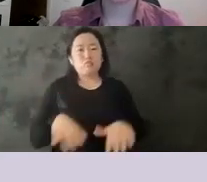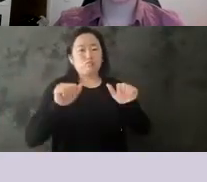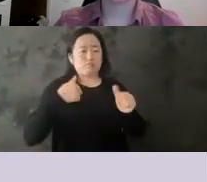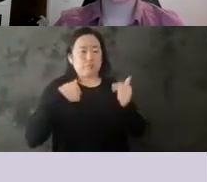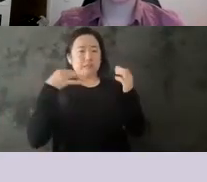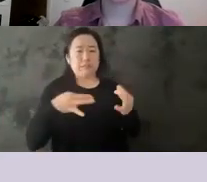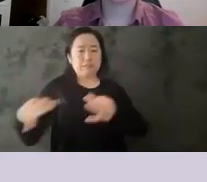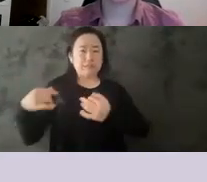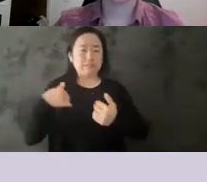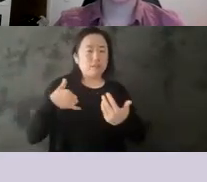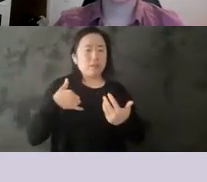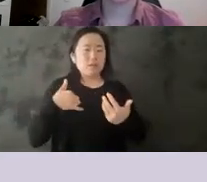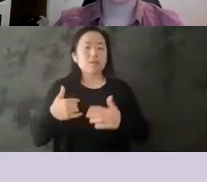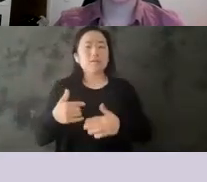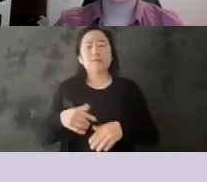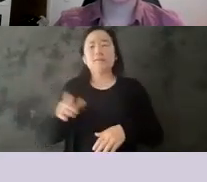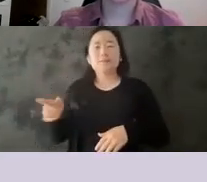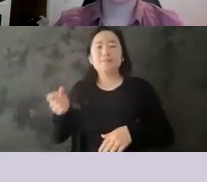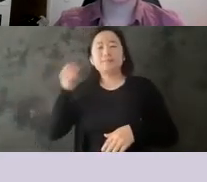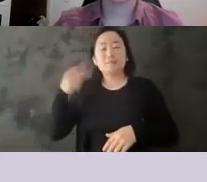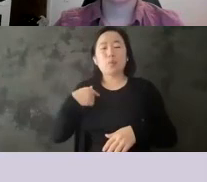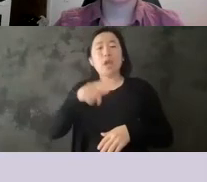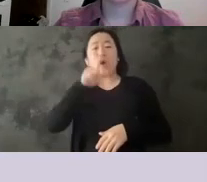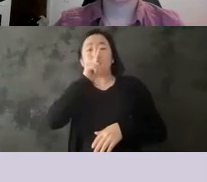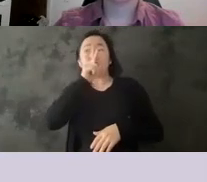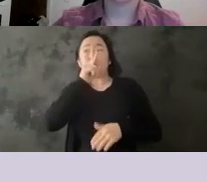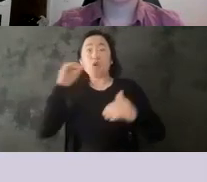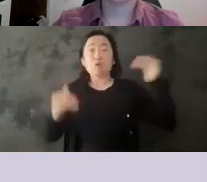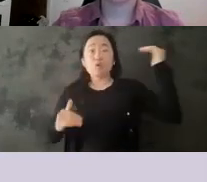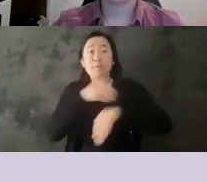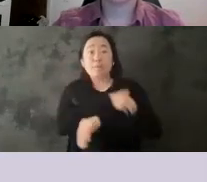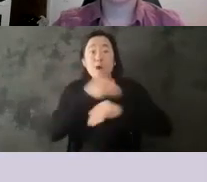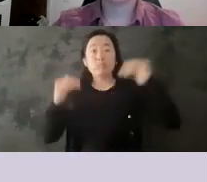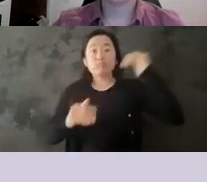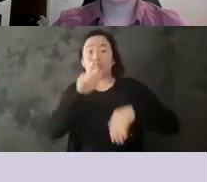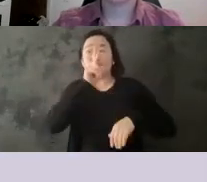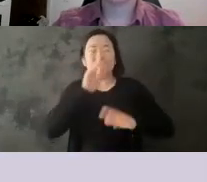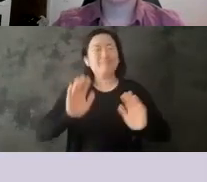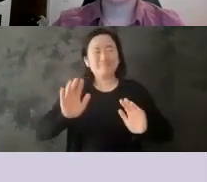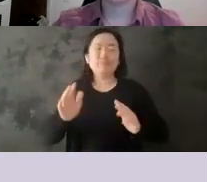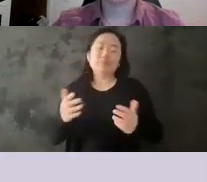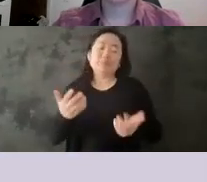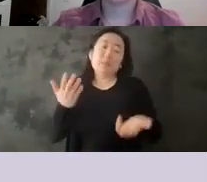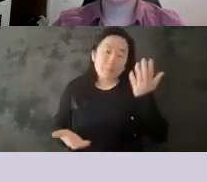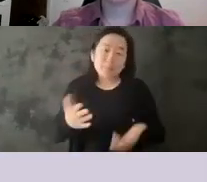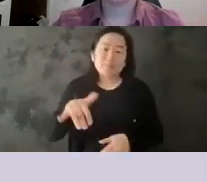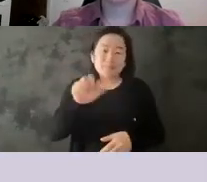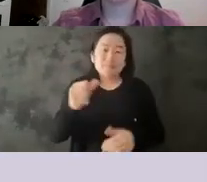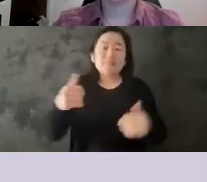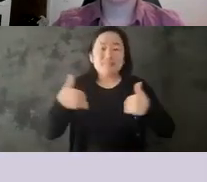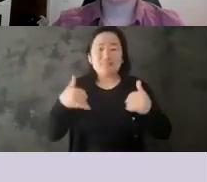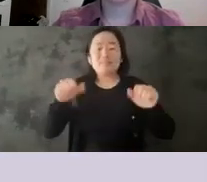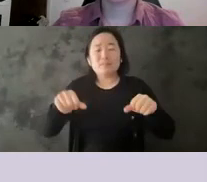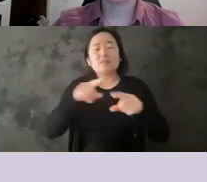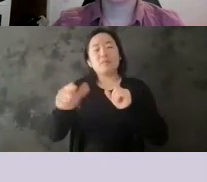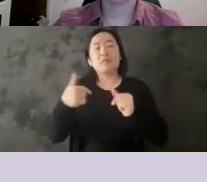not denying that there are power dynamics, because inherently there may be, but it's being able to name them